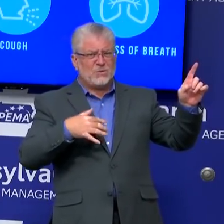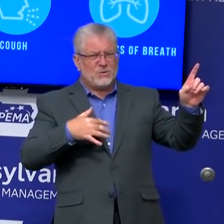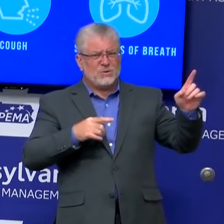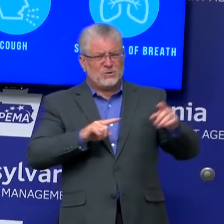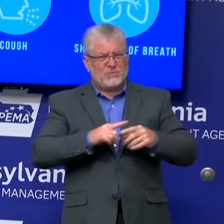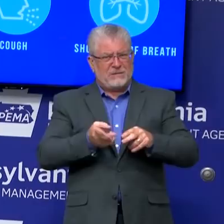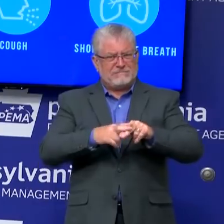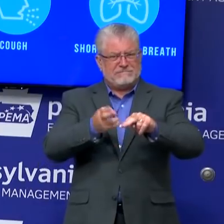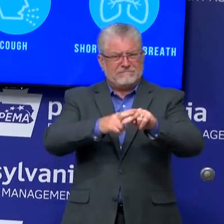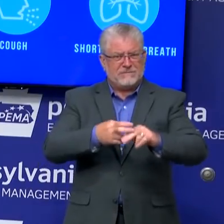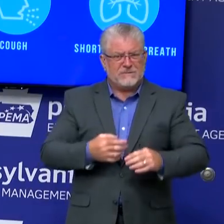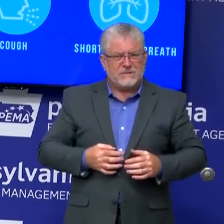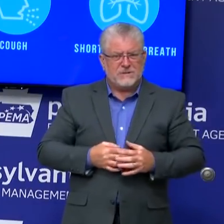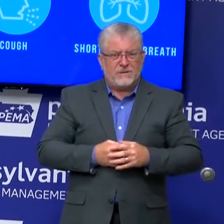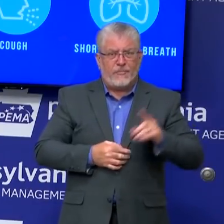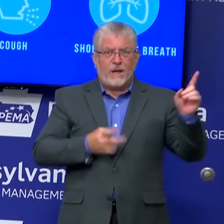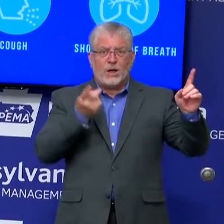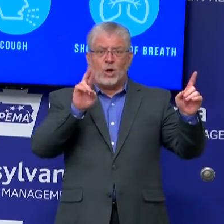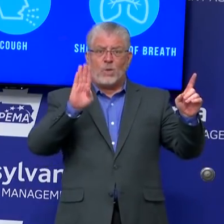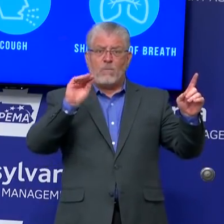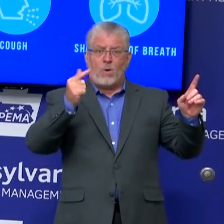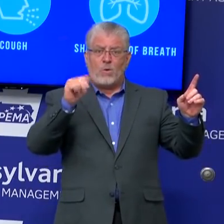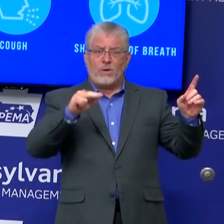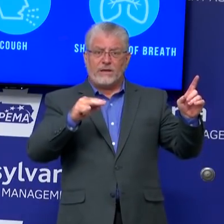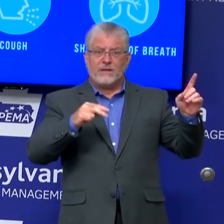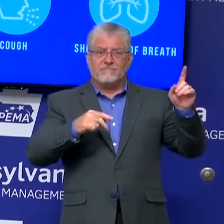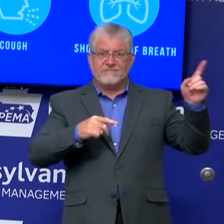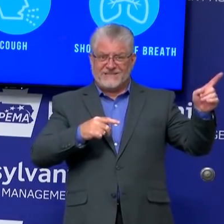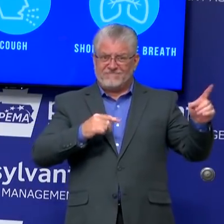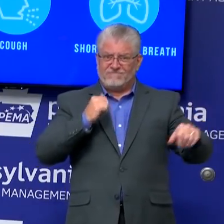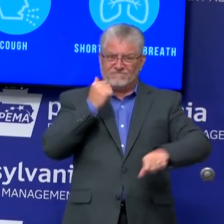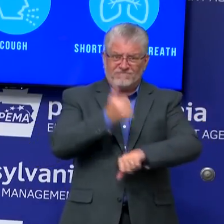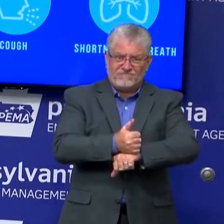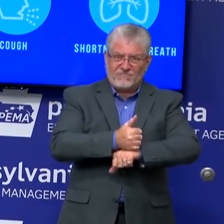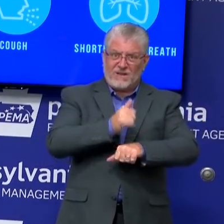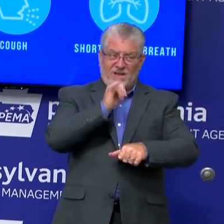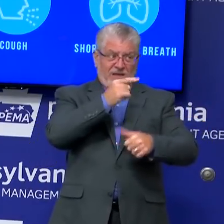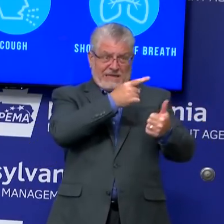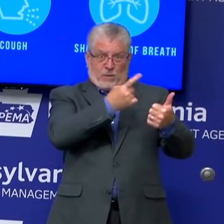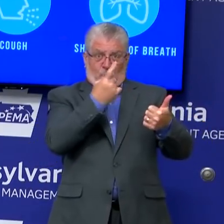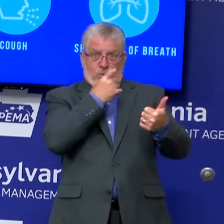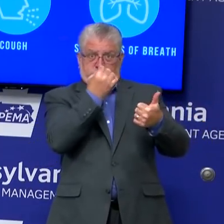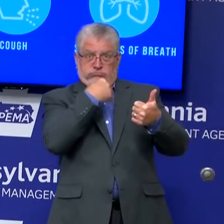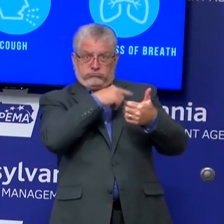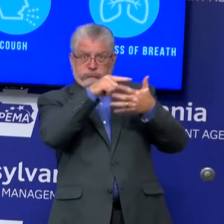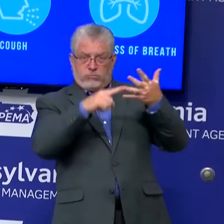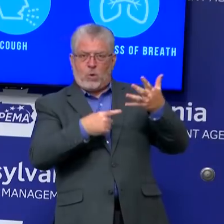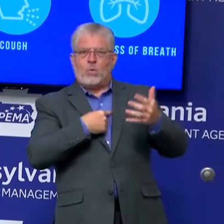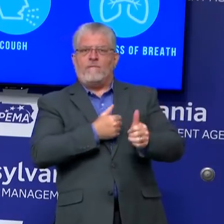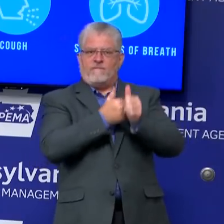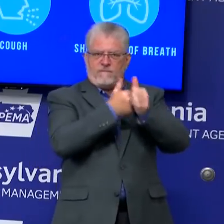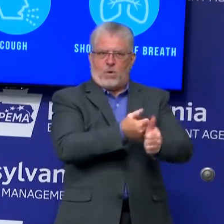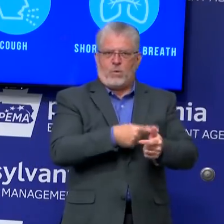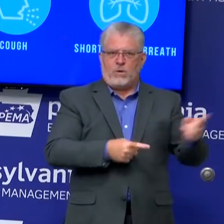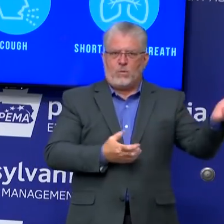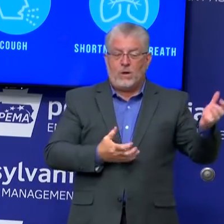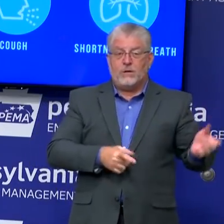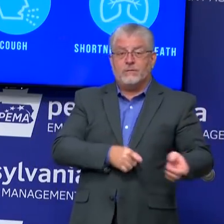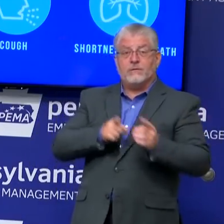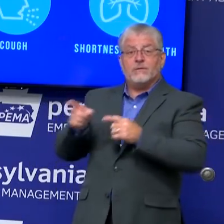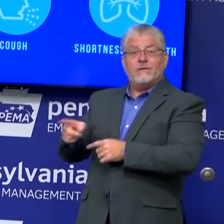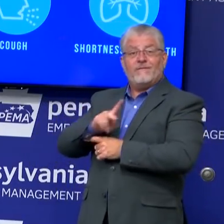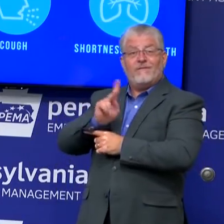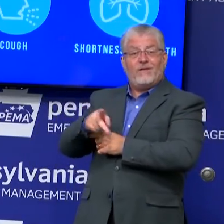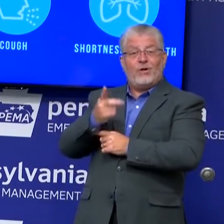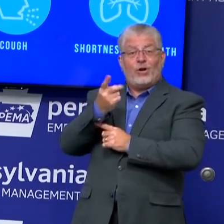mitigation efforts that Dr. Bogan has put in place, strongly supported the mitigation efforts that Dr. Farley in Philadelphia has continued,